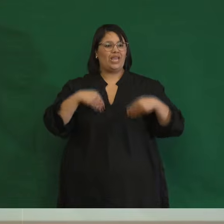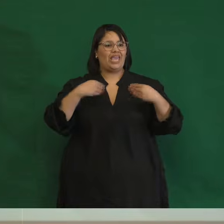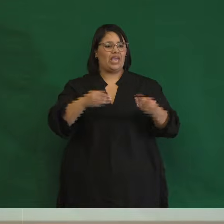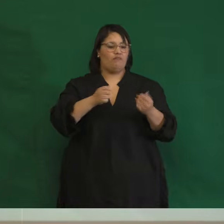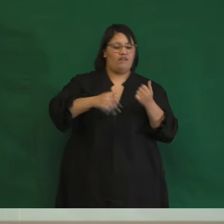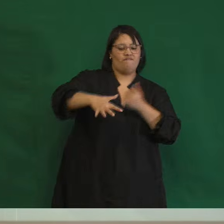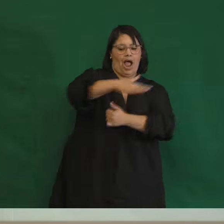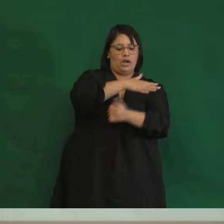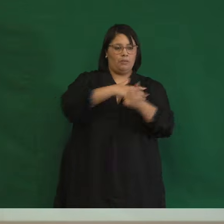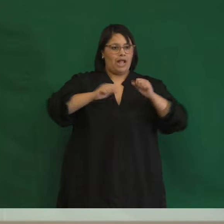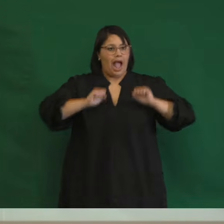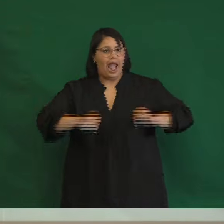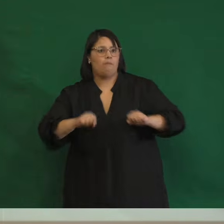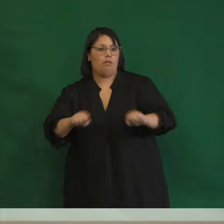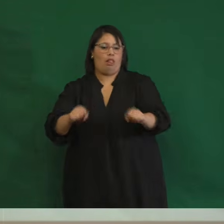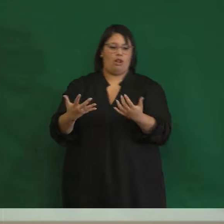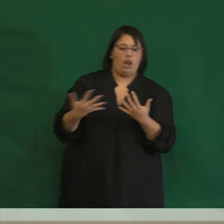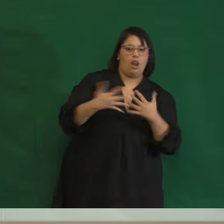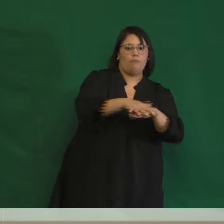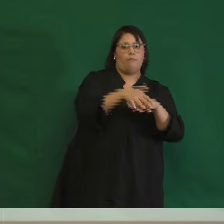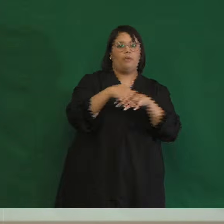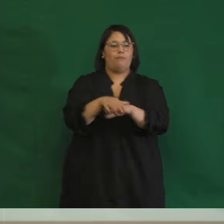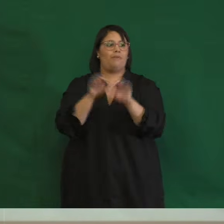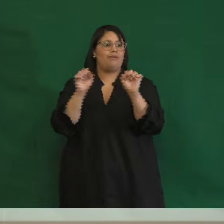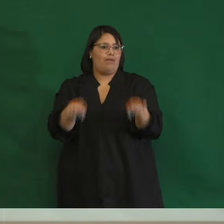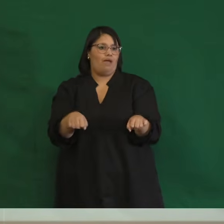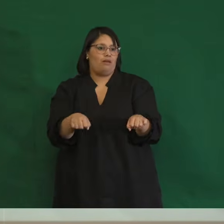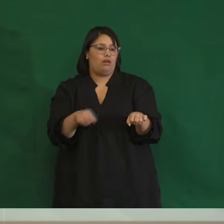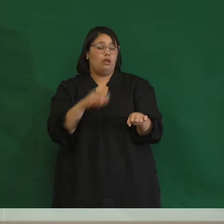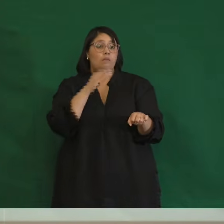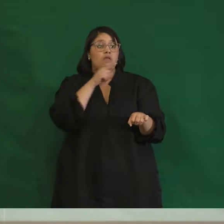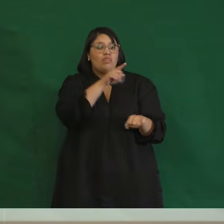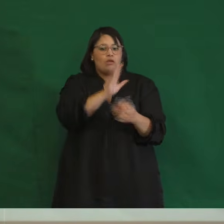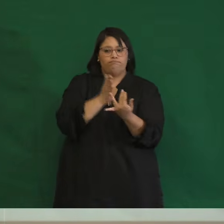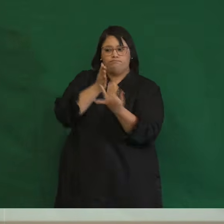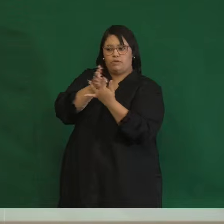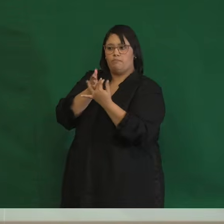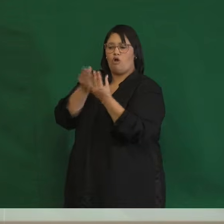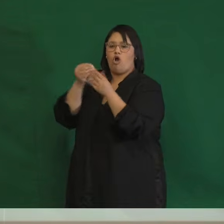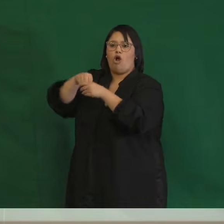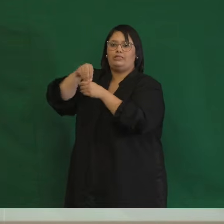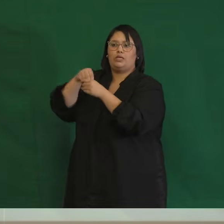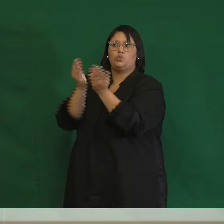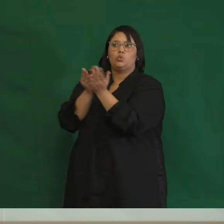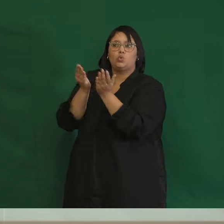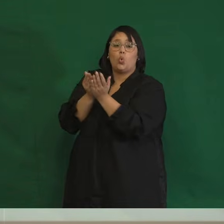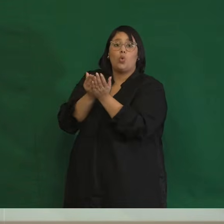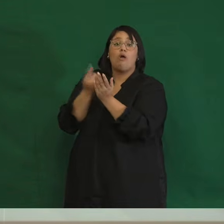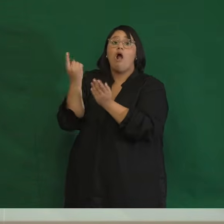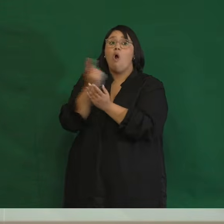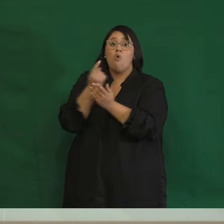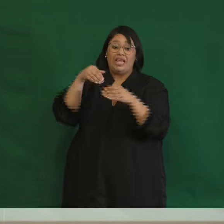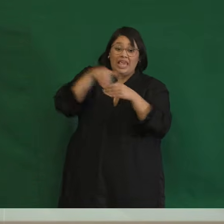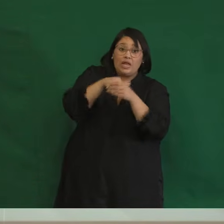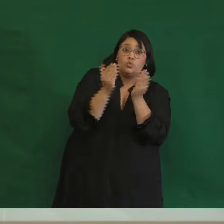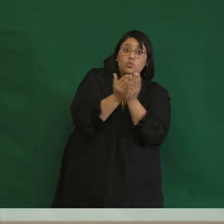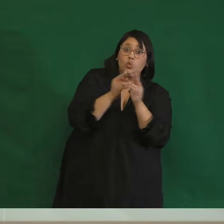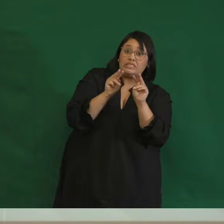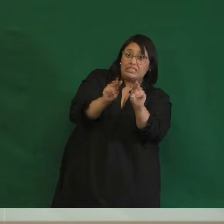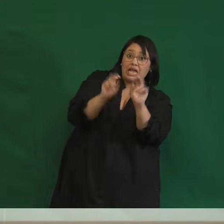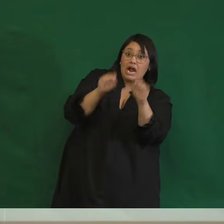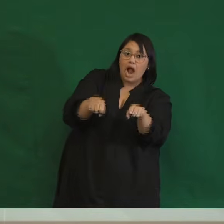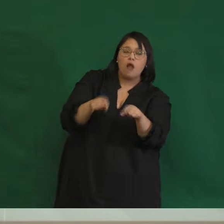interactive environment for the learners so that they're able to access school content not only at school, but even at